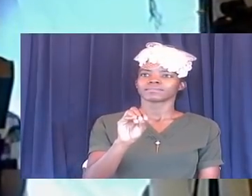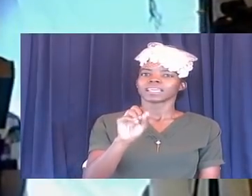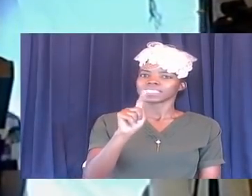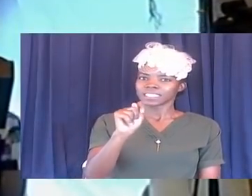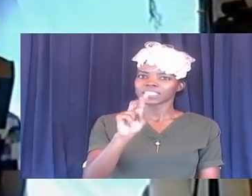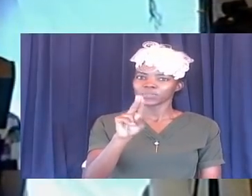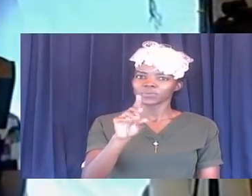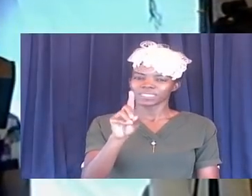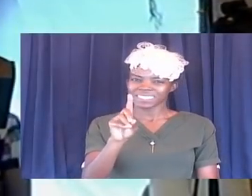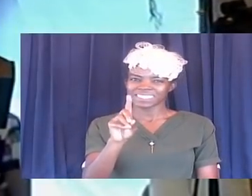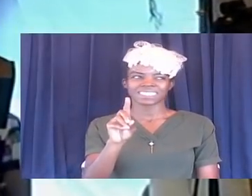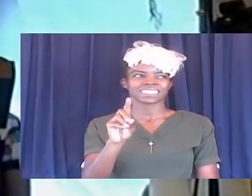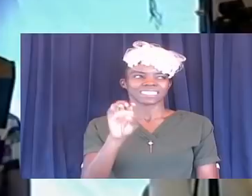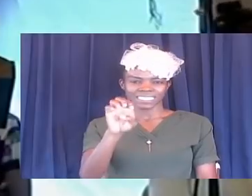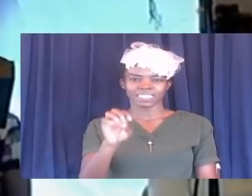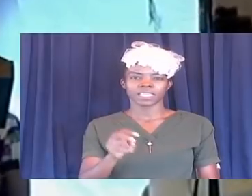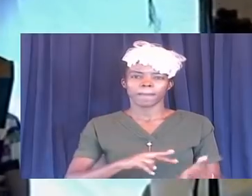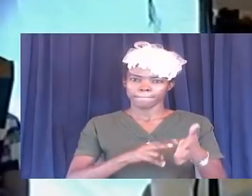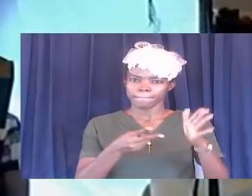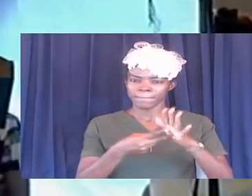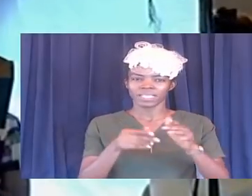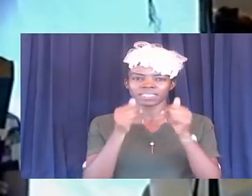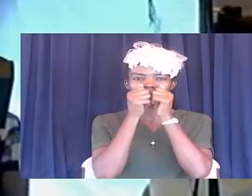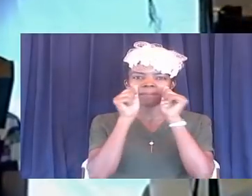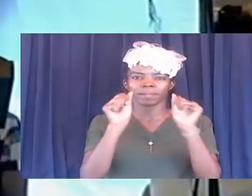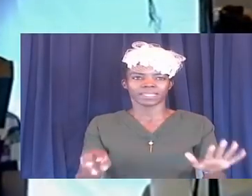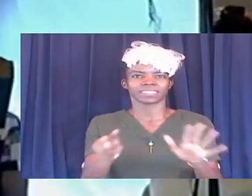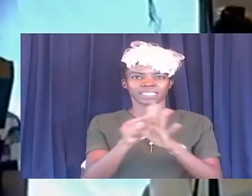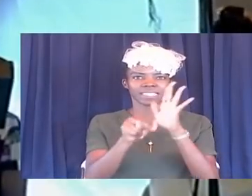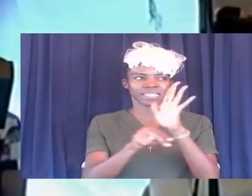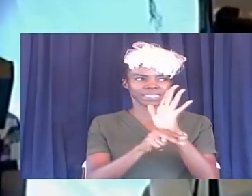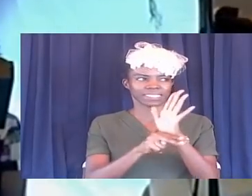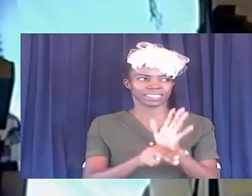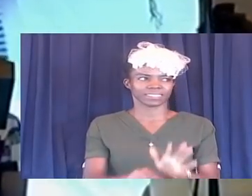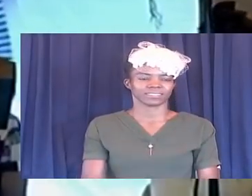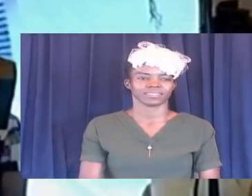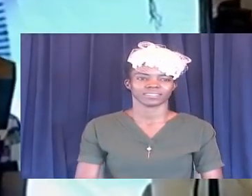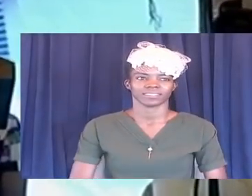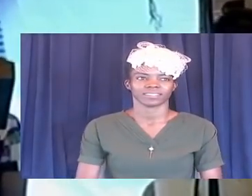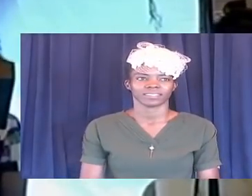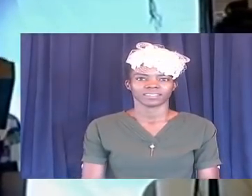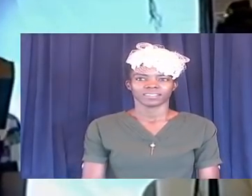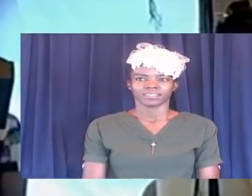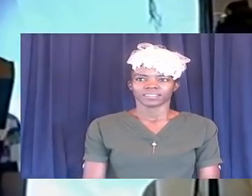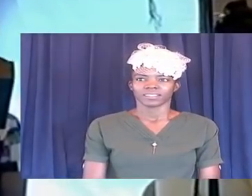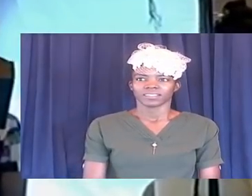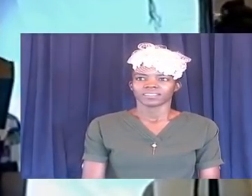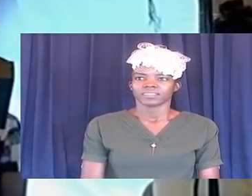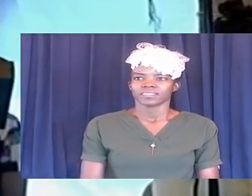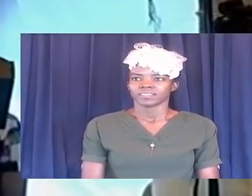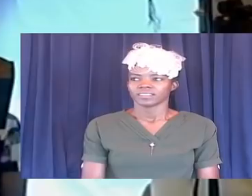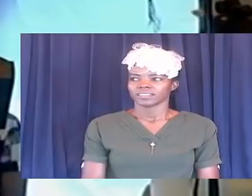through and looking at this word, sort of just broke it down into two.